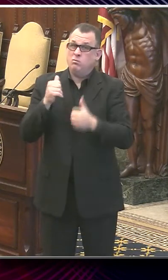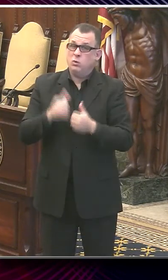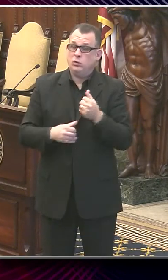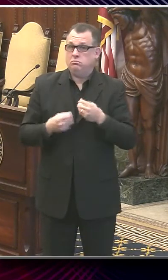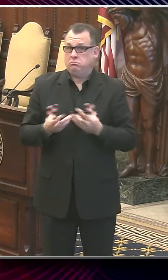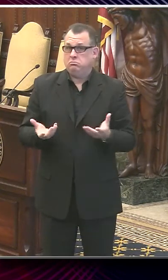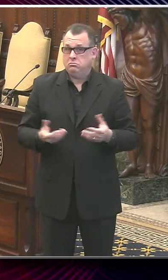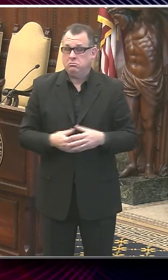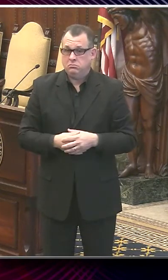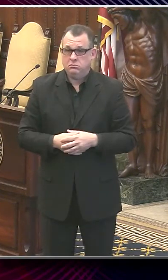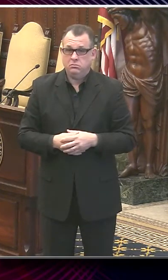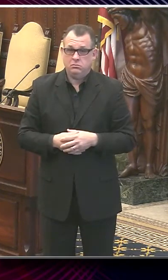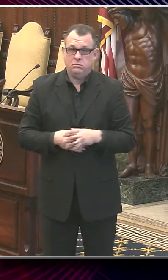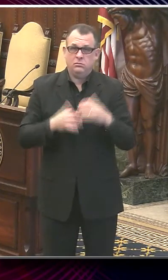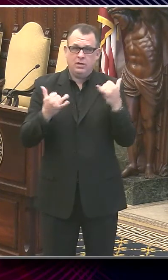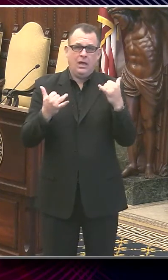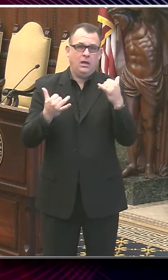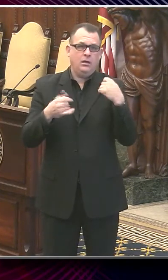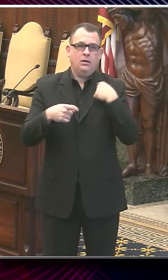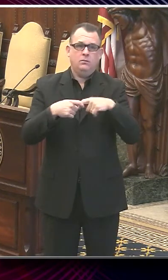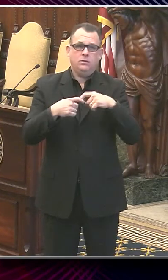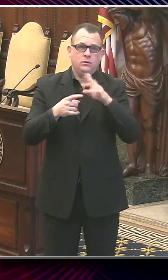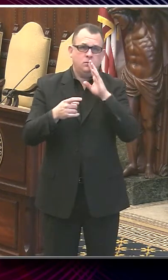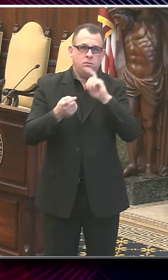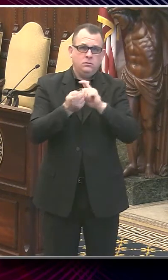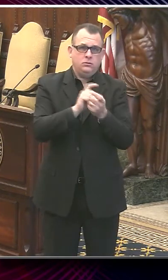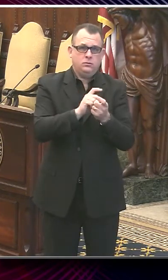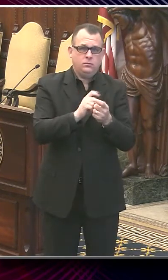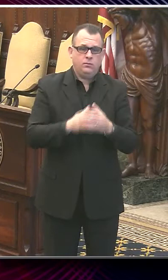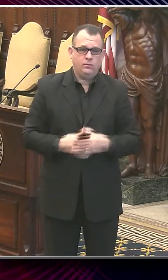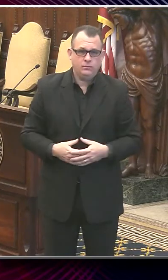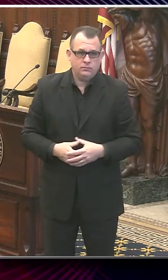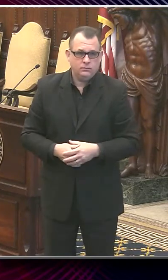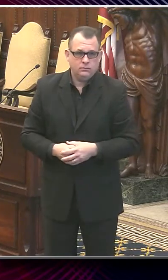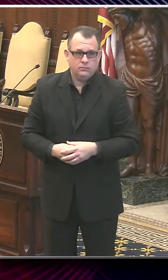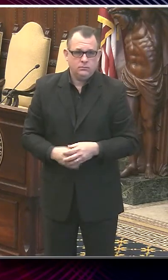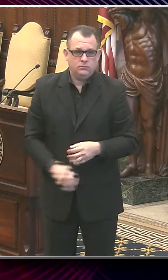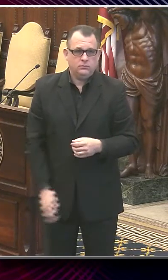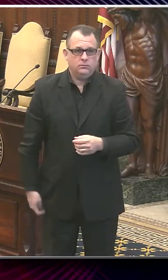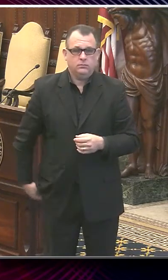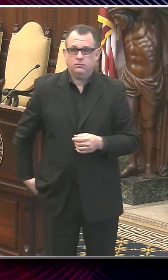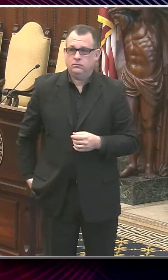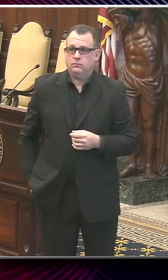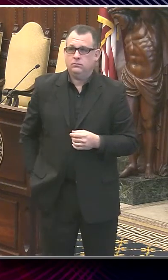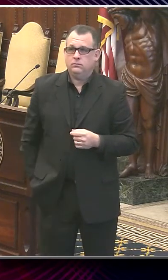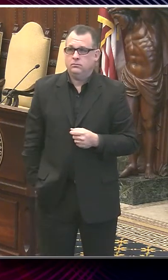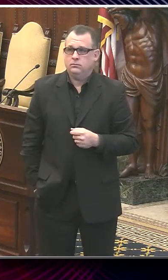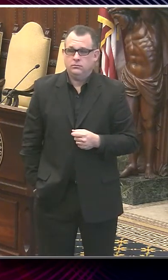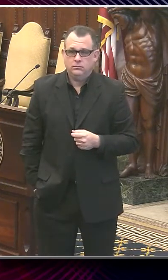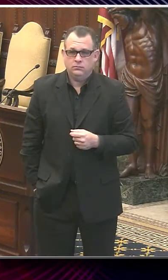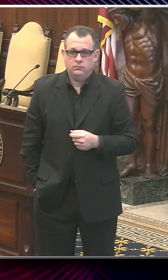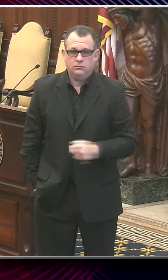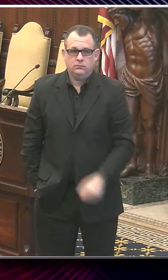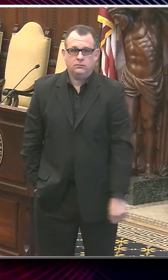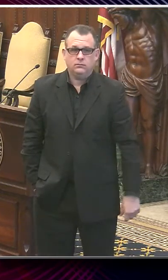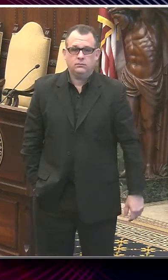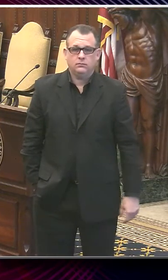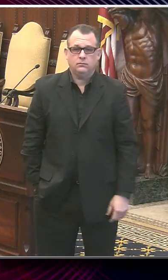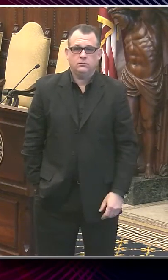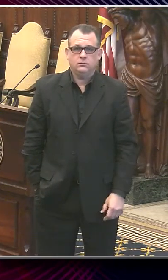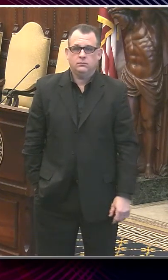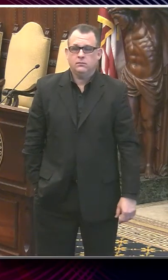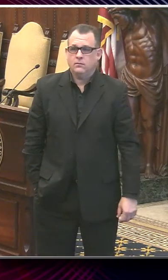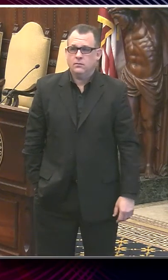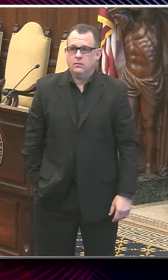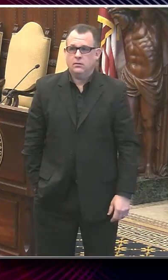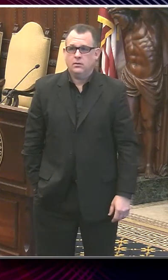La pregunta que nos hace Isabel para la comunidad hispana es si hay alguna información con respecto a los datos demográficos de quién se está enfermando, si son la gente